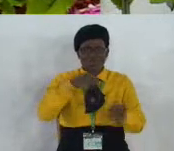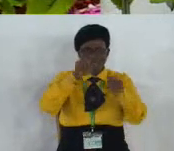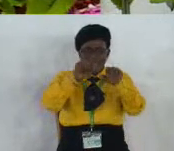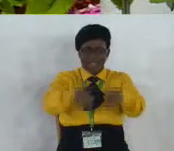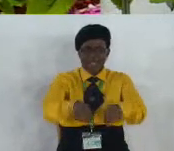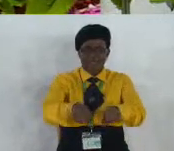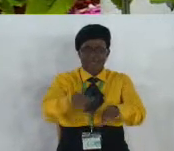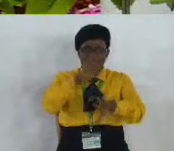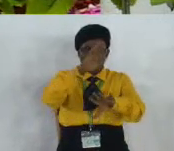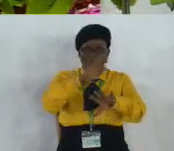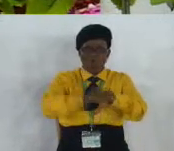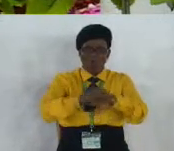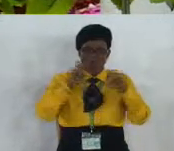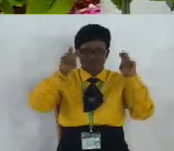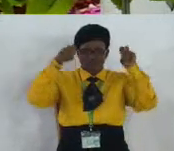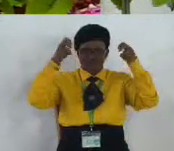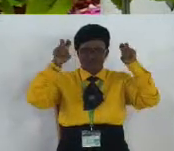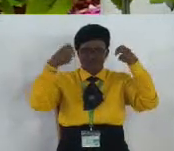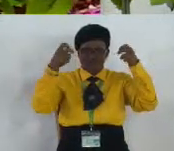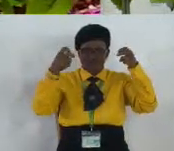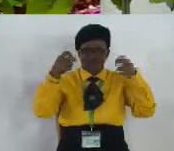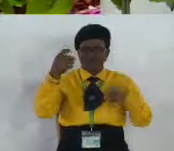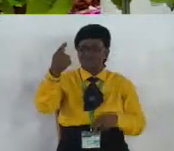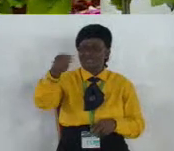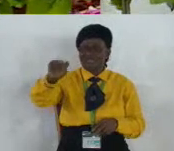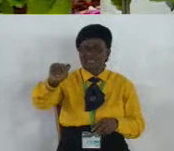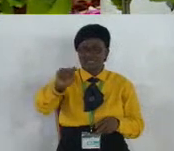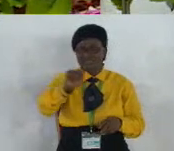on the siege